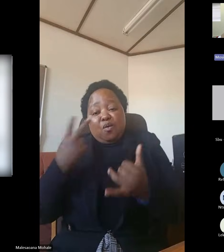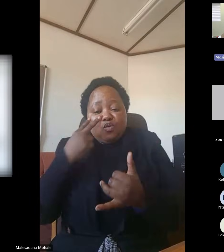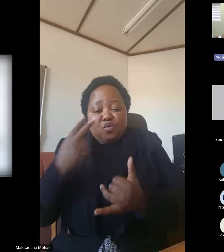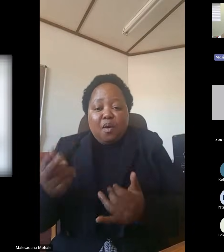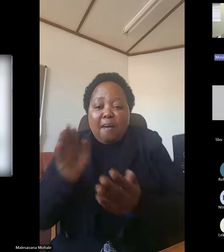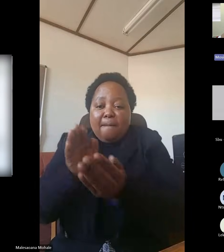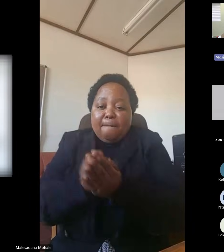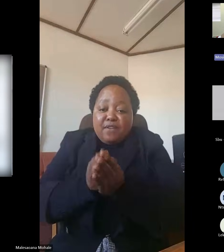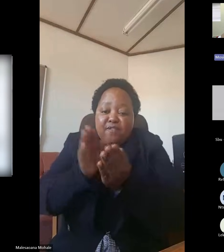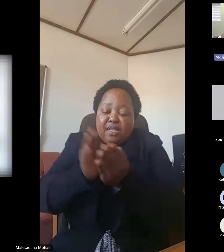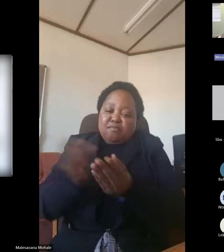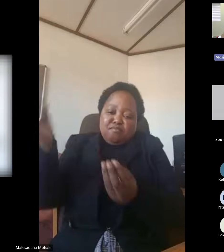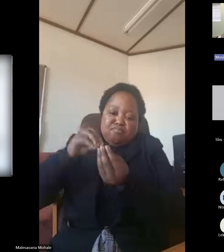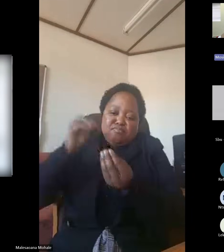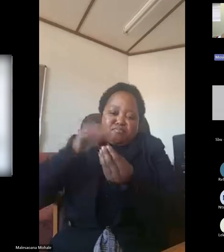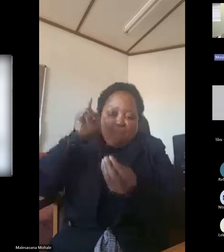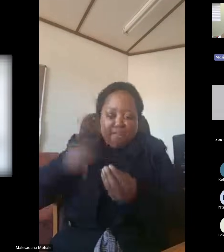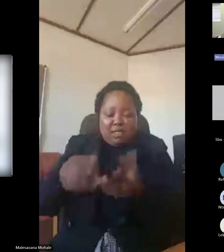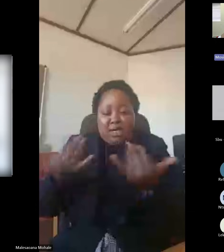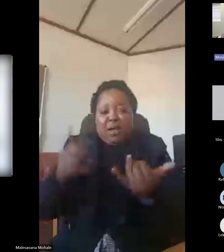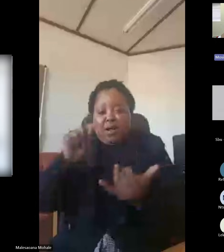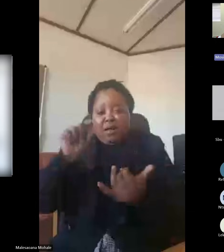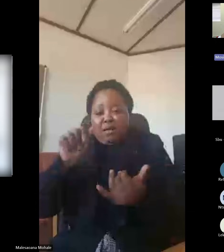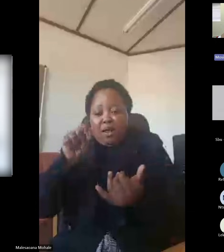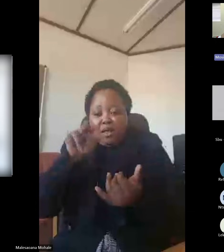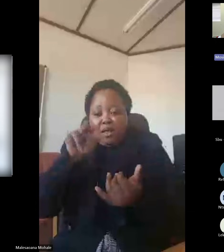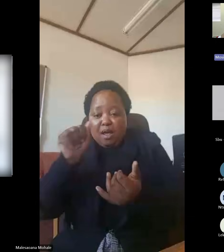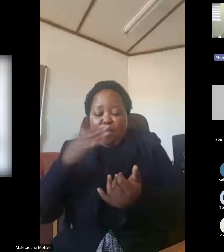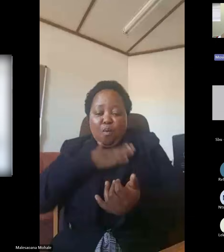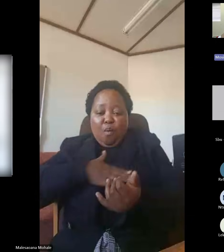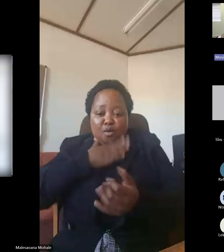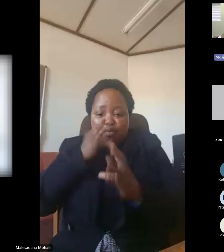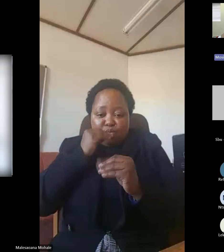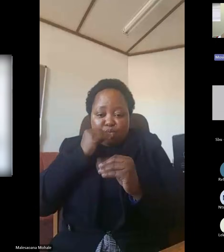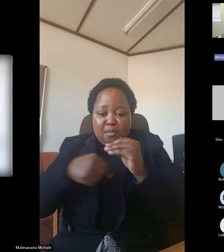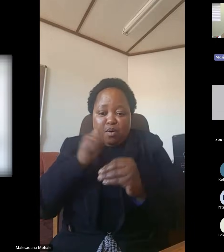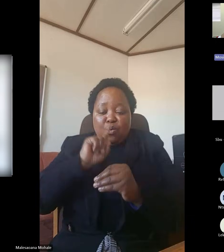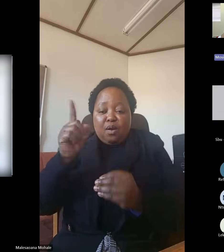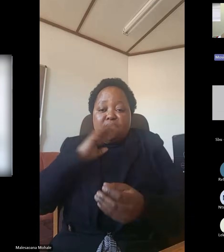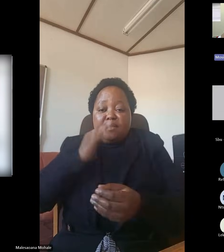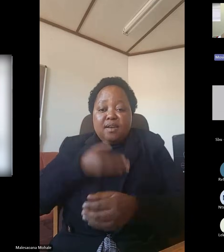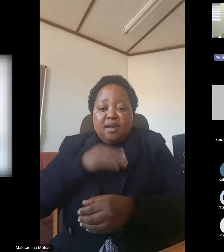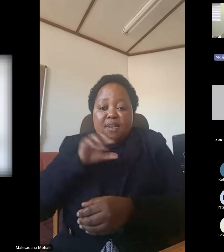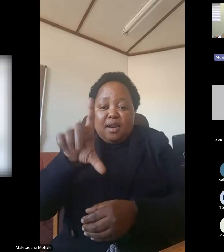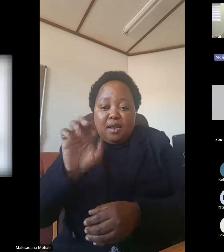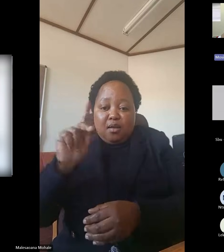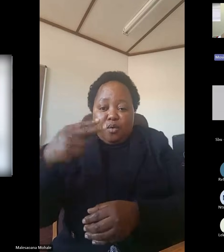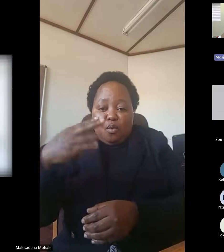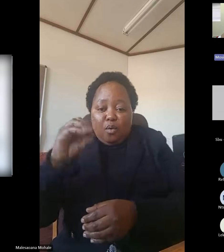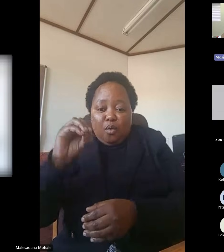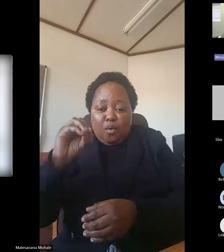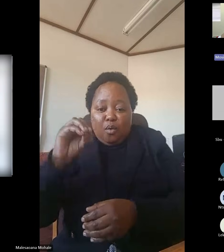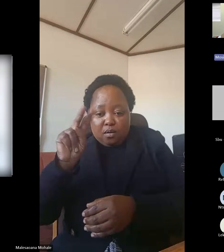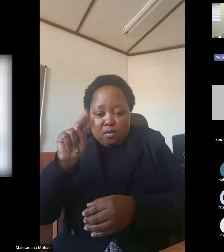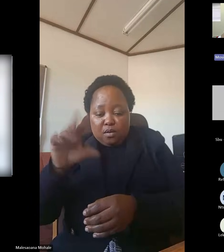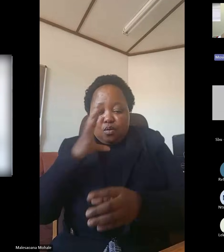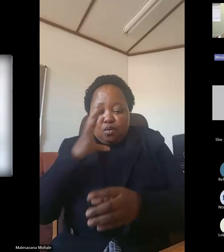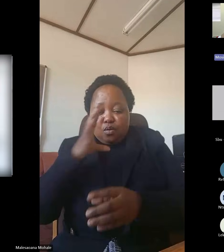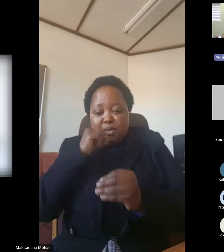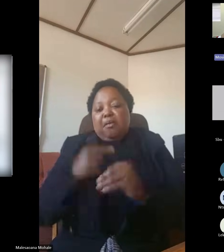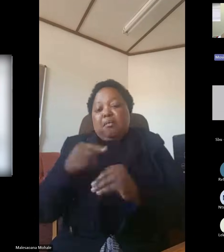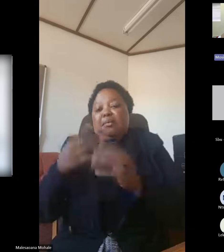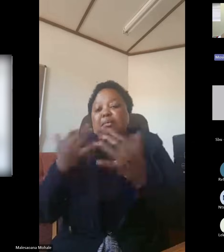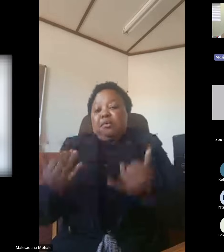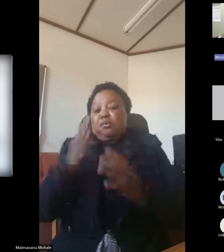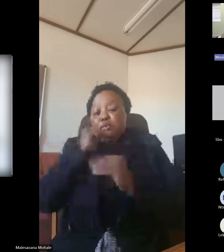one. Tanya, perhaps you might want to touch what Dadela Holane has said. I think it speaks to the issue of